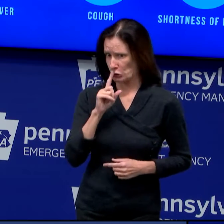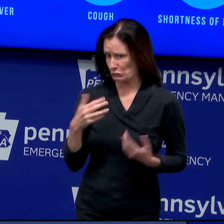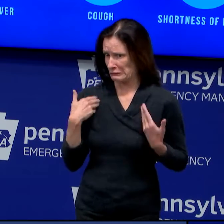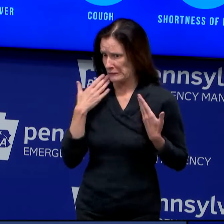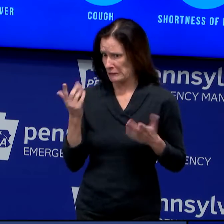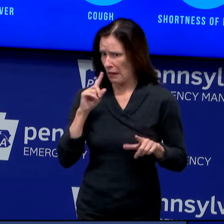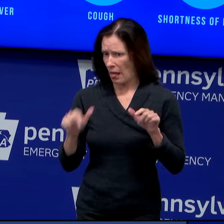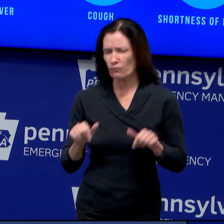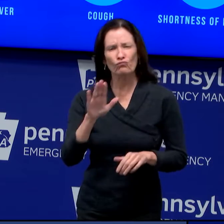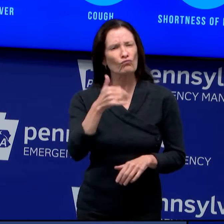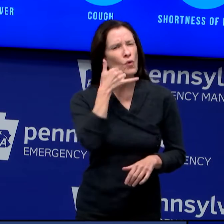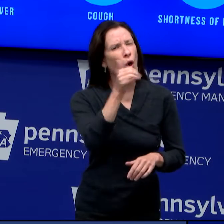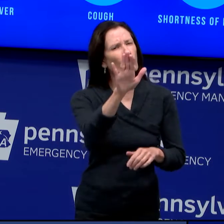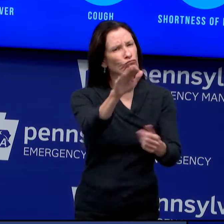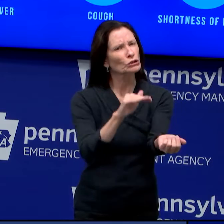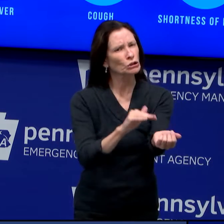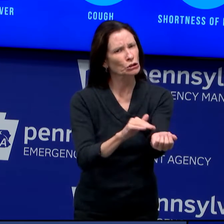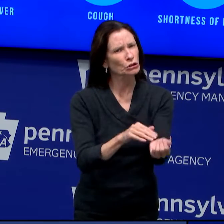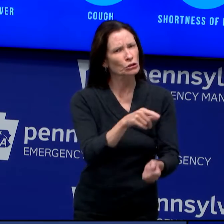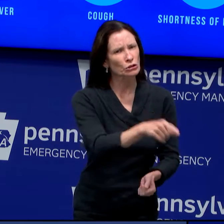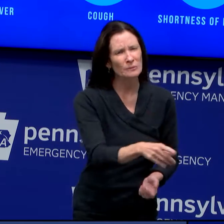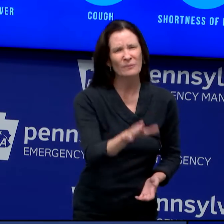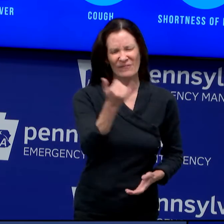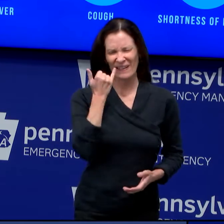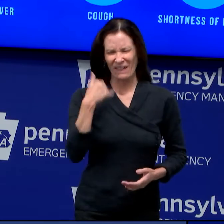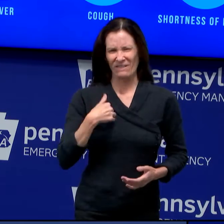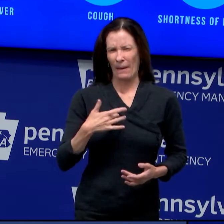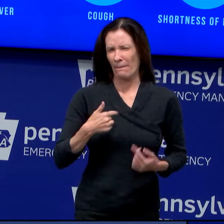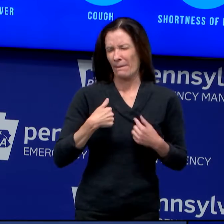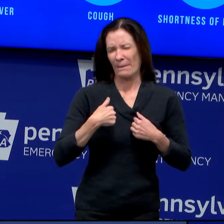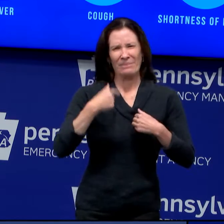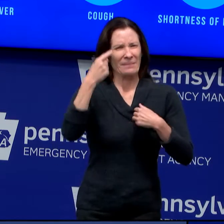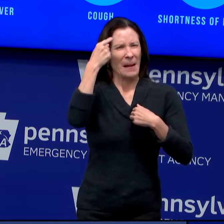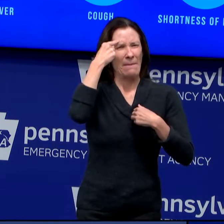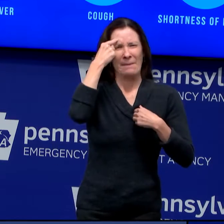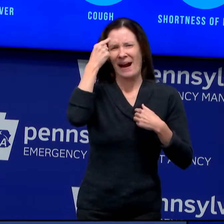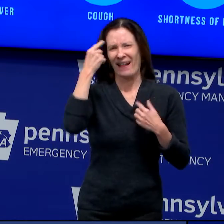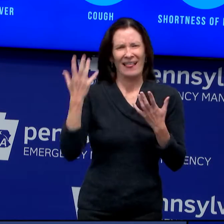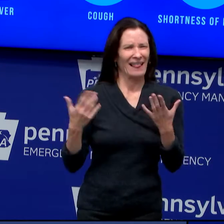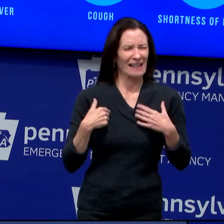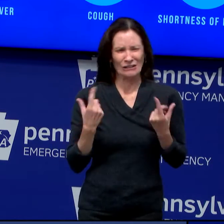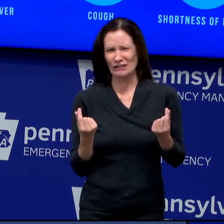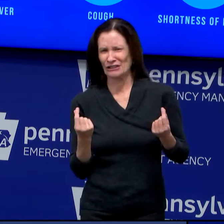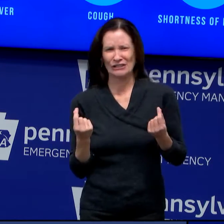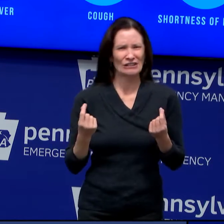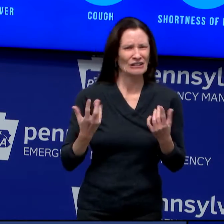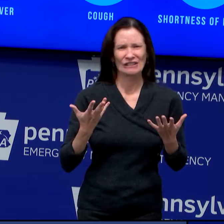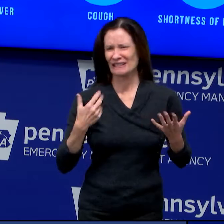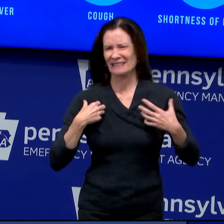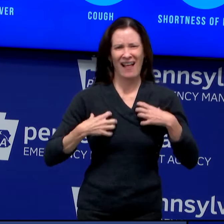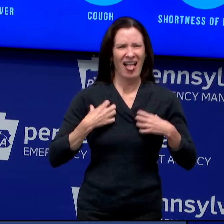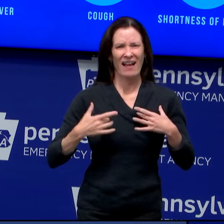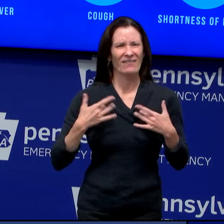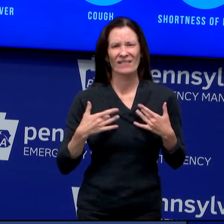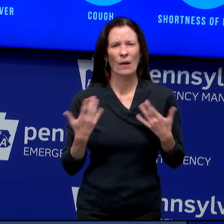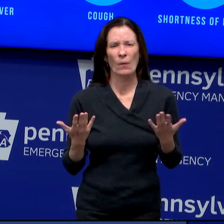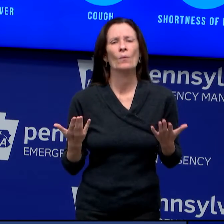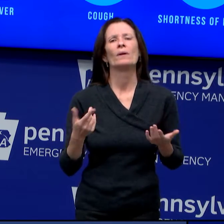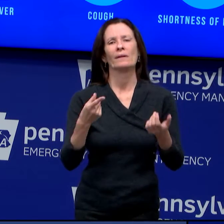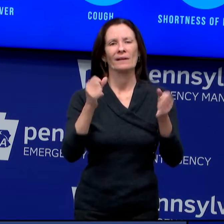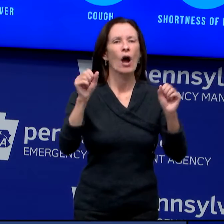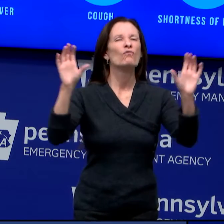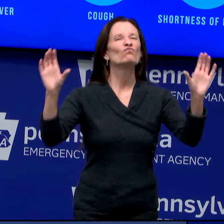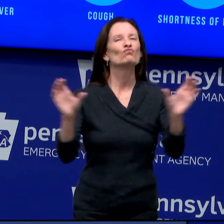health resources because they are experiencing a mental health crisis, please contact the crisis text line by